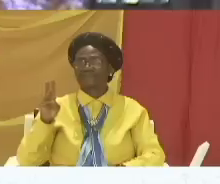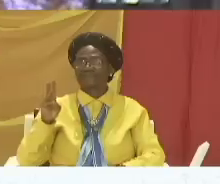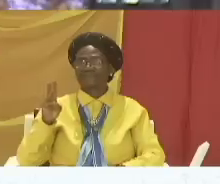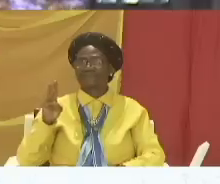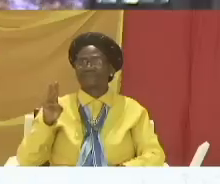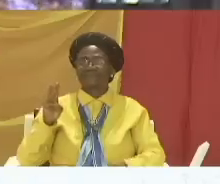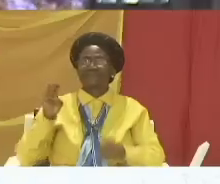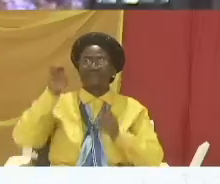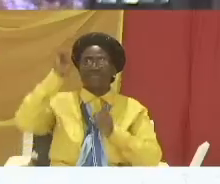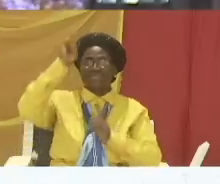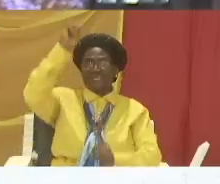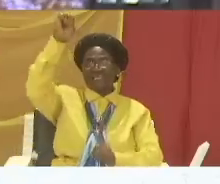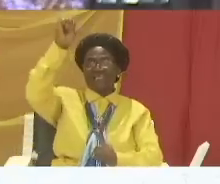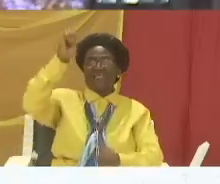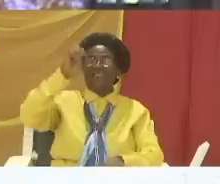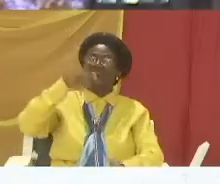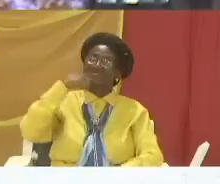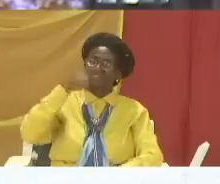He said,